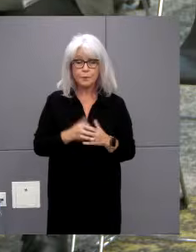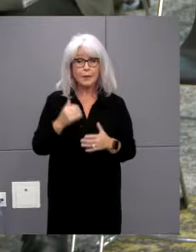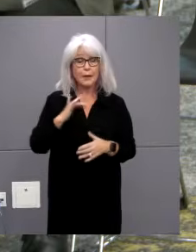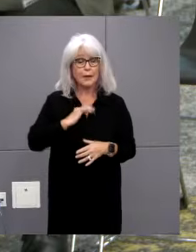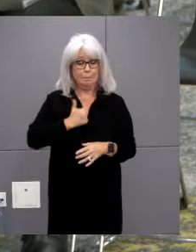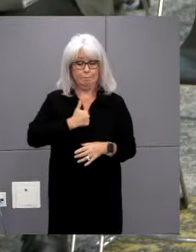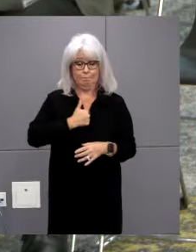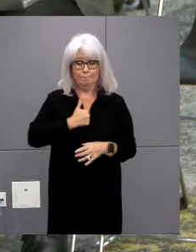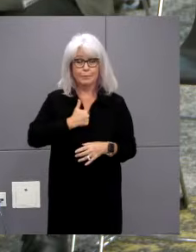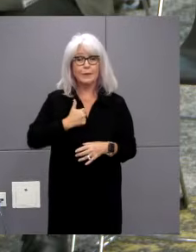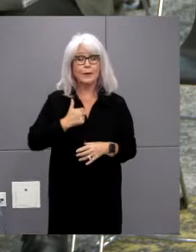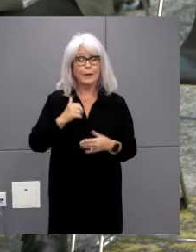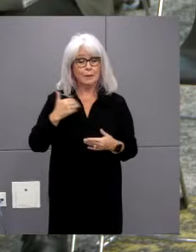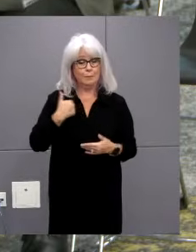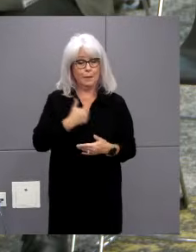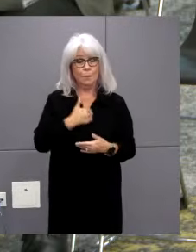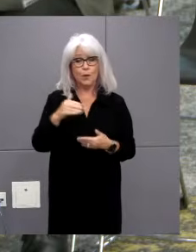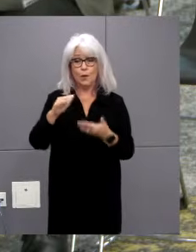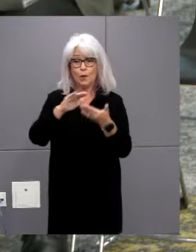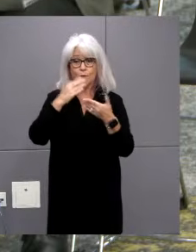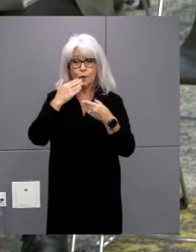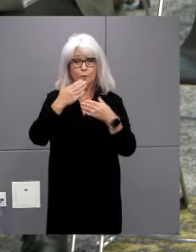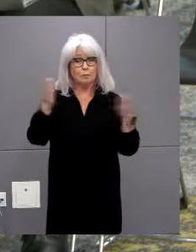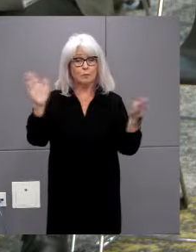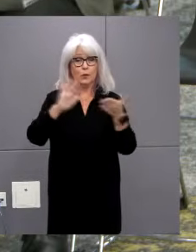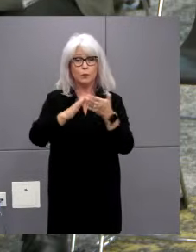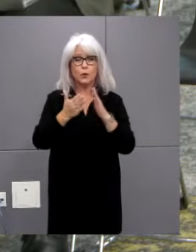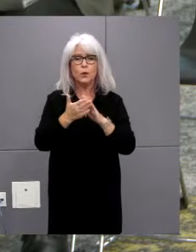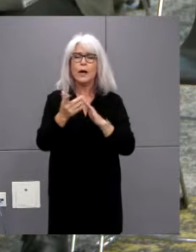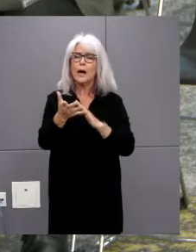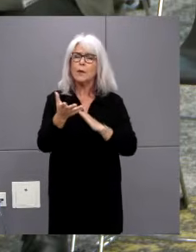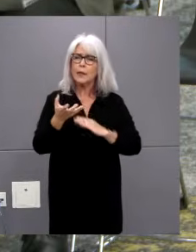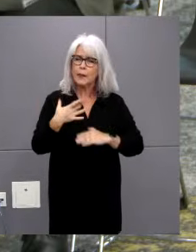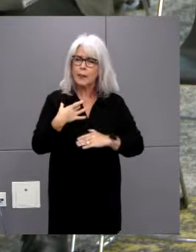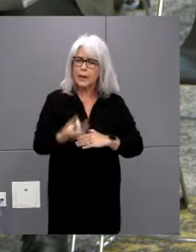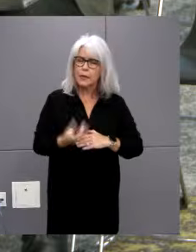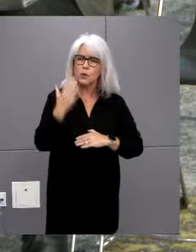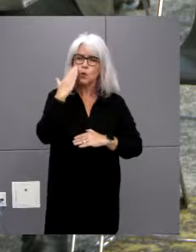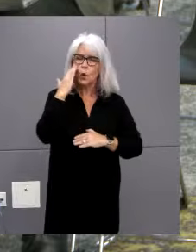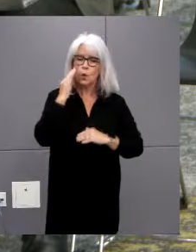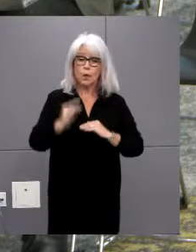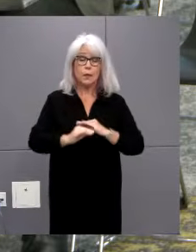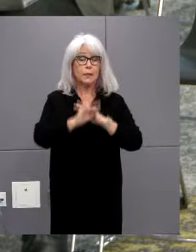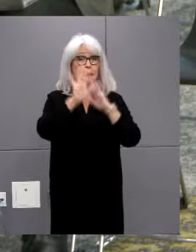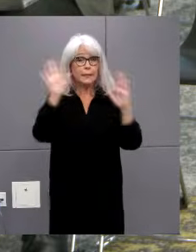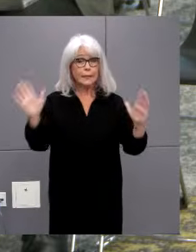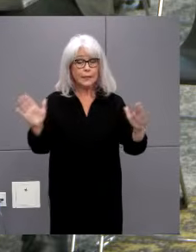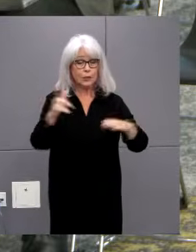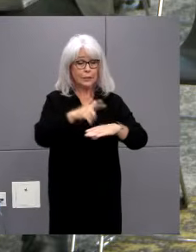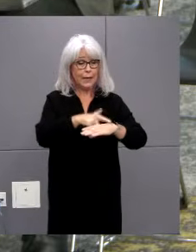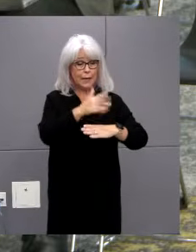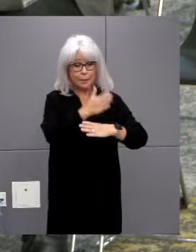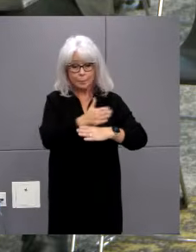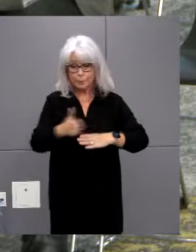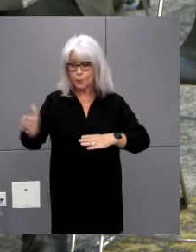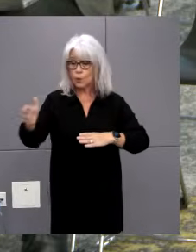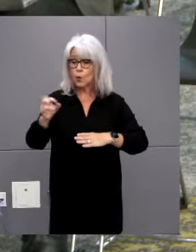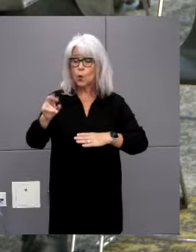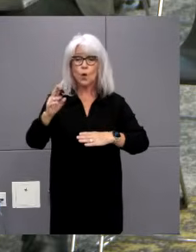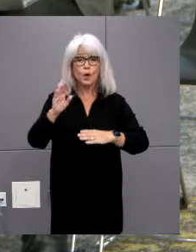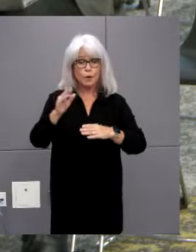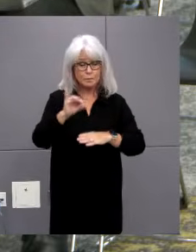public, I am asking for a clear timeline and a clear format for that disclosure.